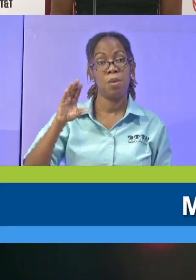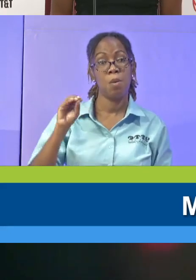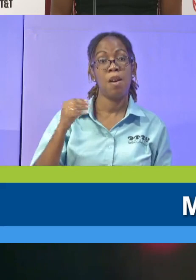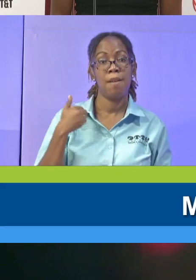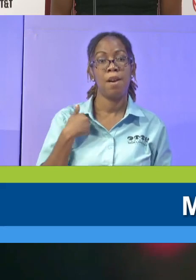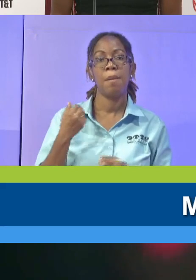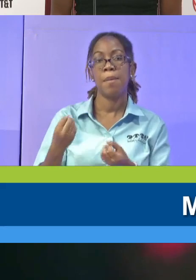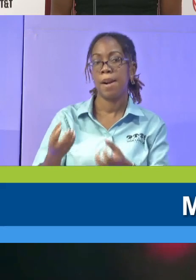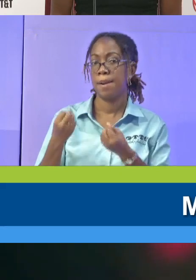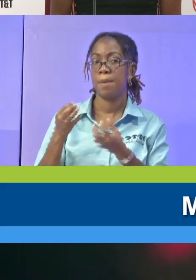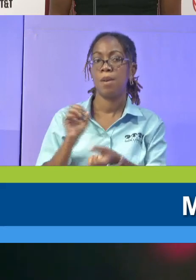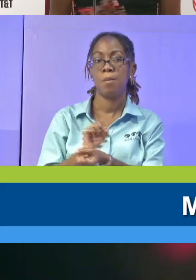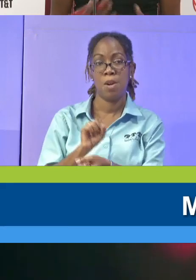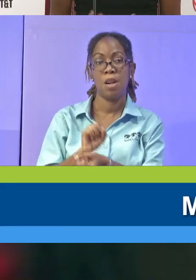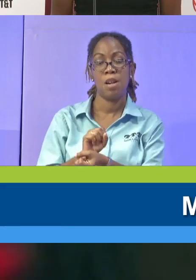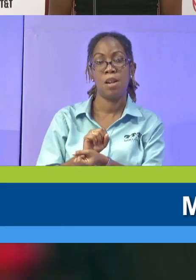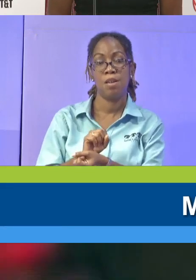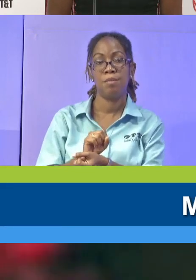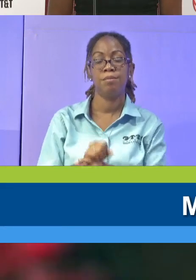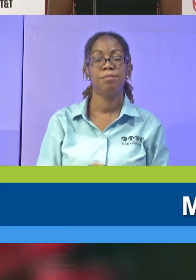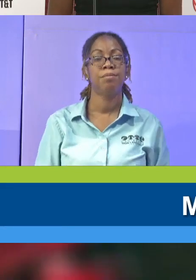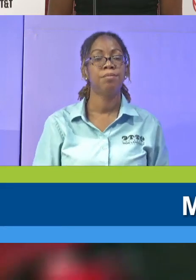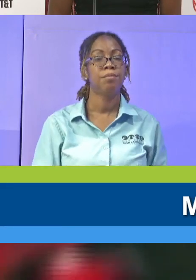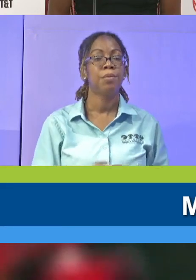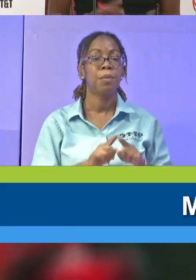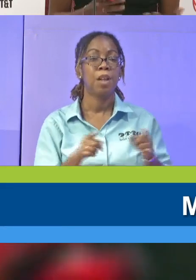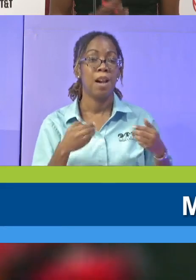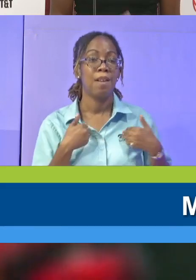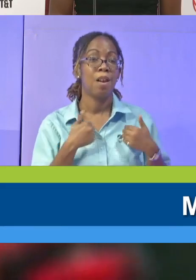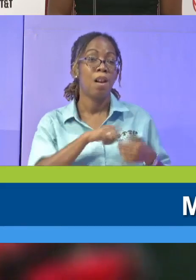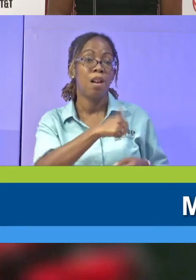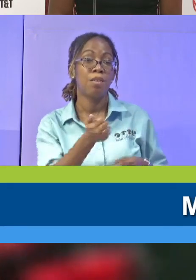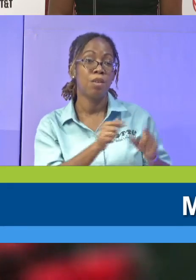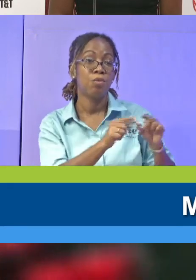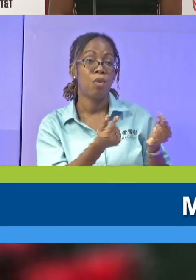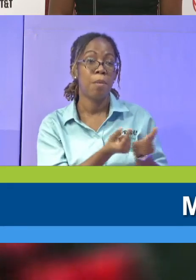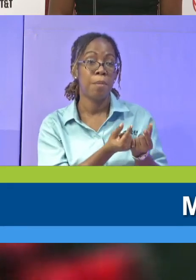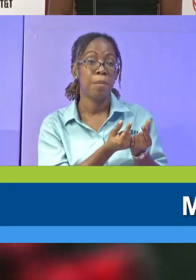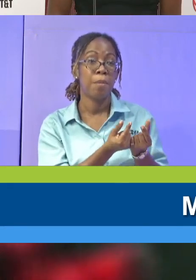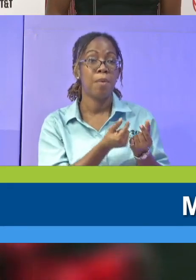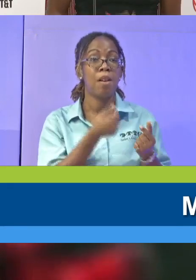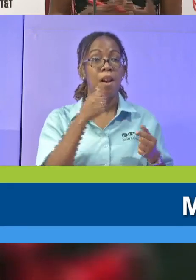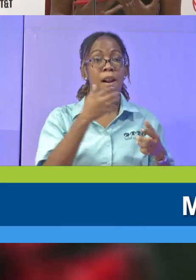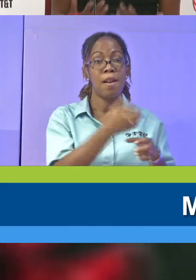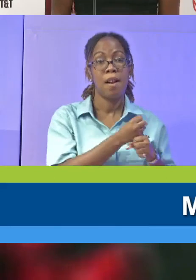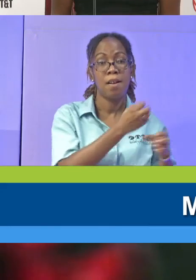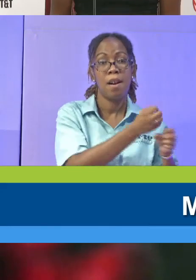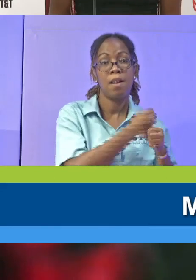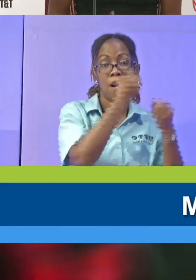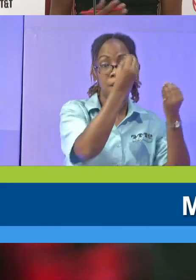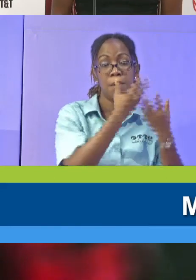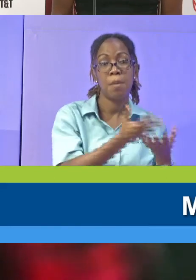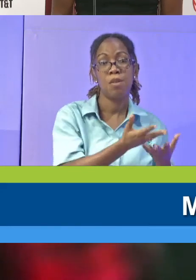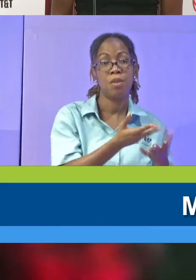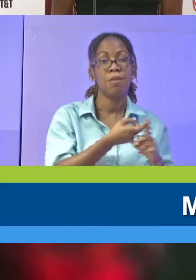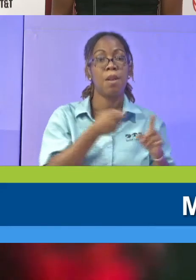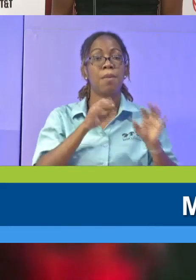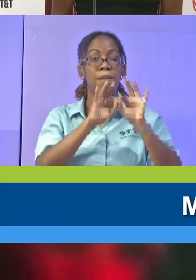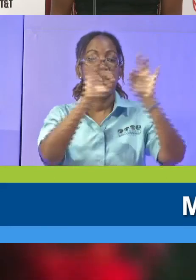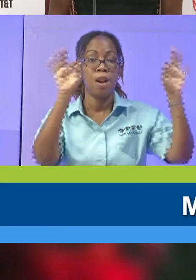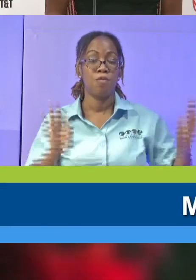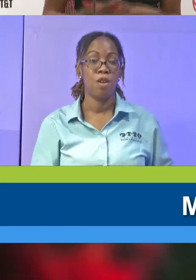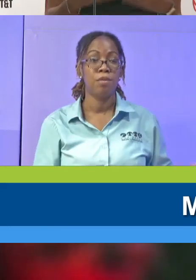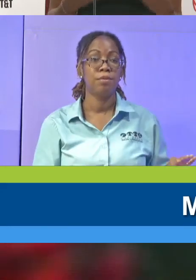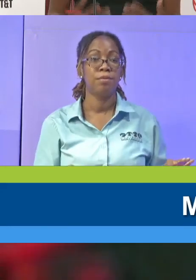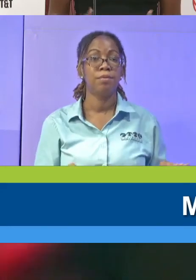reviews the dossiers, that is the collection of information submitted by a manufacturer to a regulator or to the